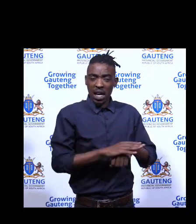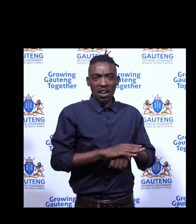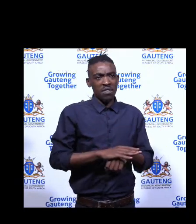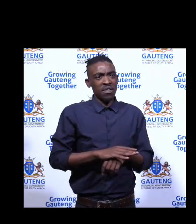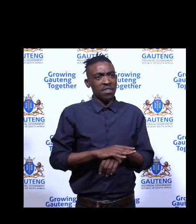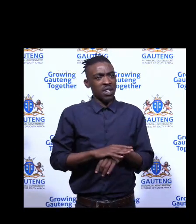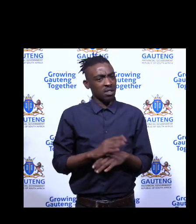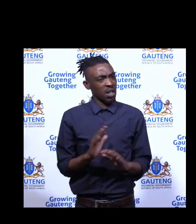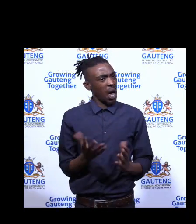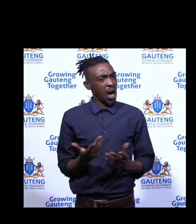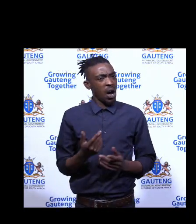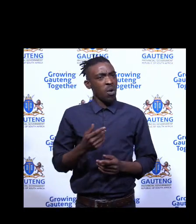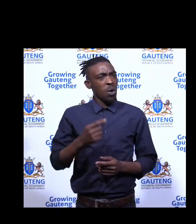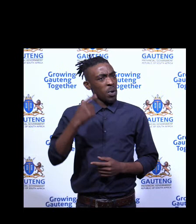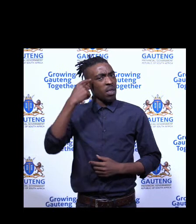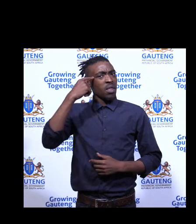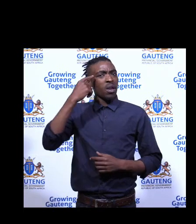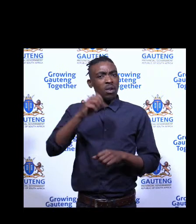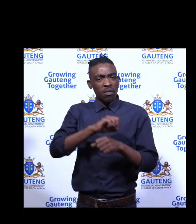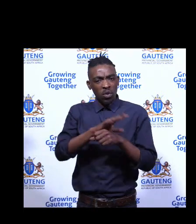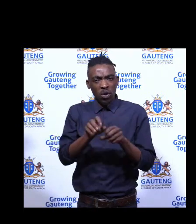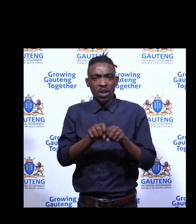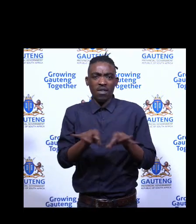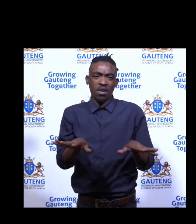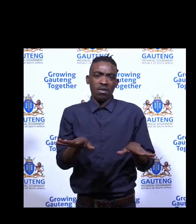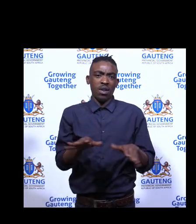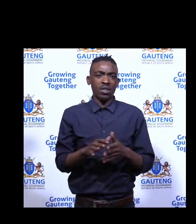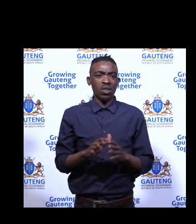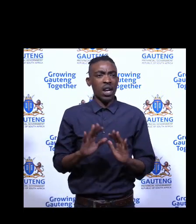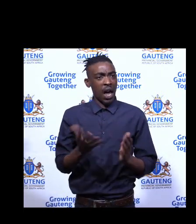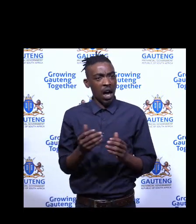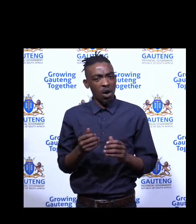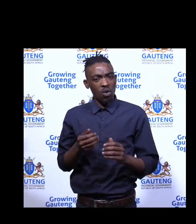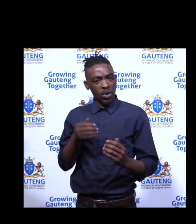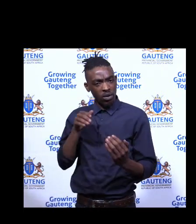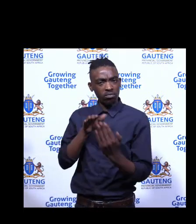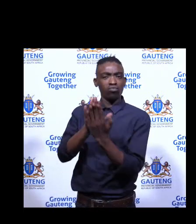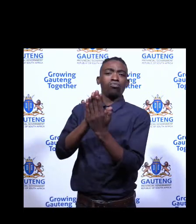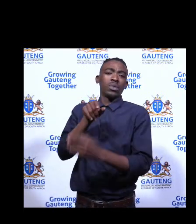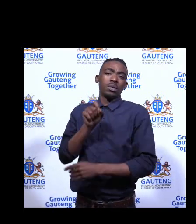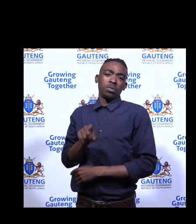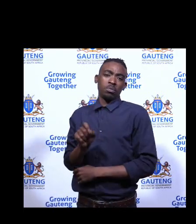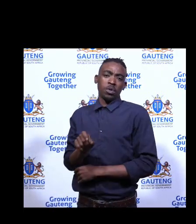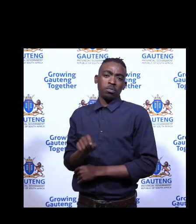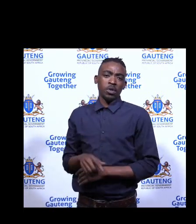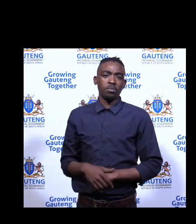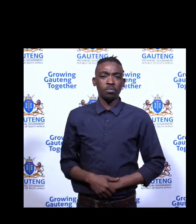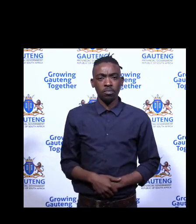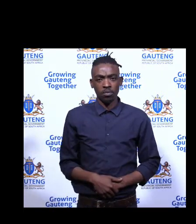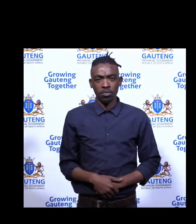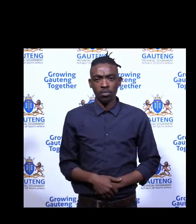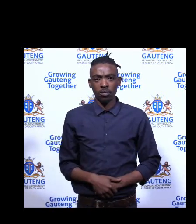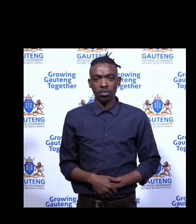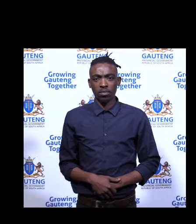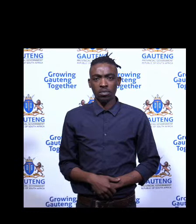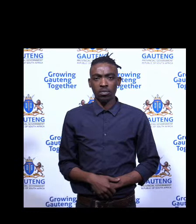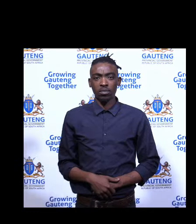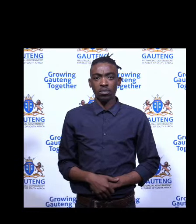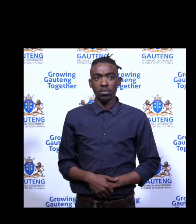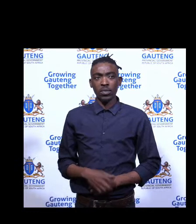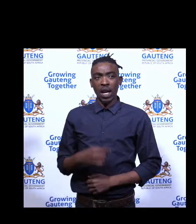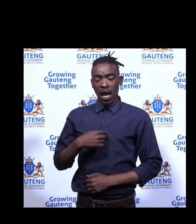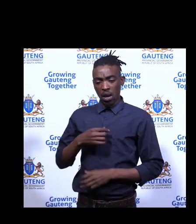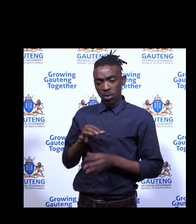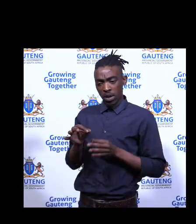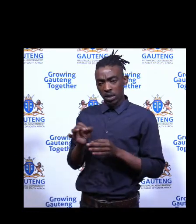how we model the pandemic and how do we act as a result. So in order to understand and correctly interpret those